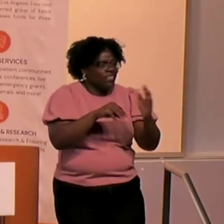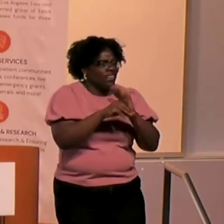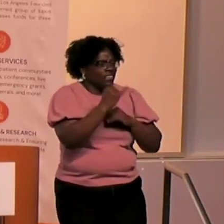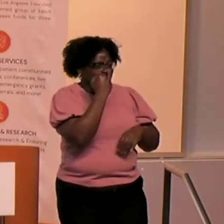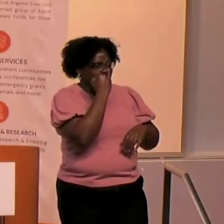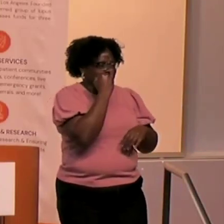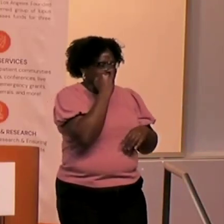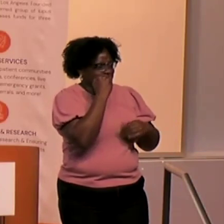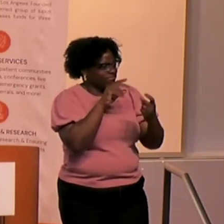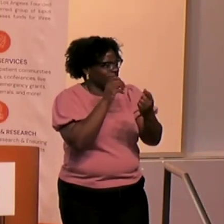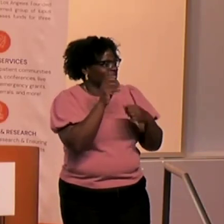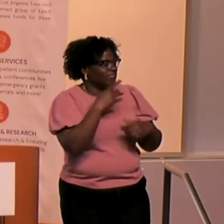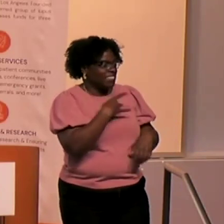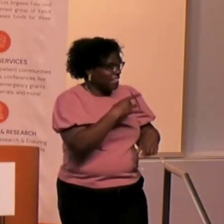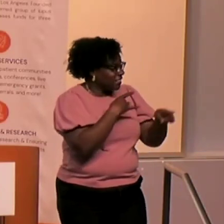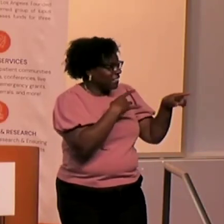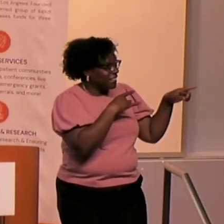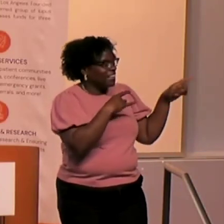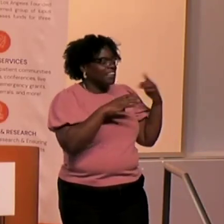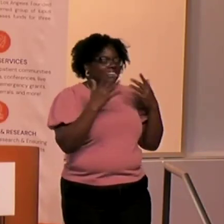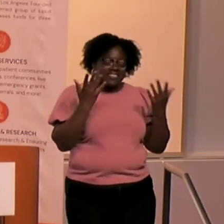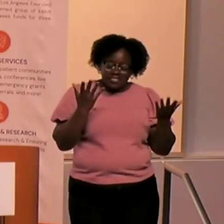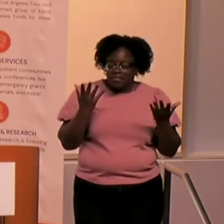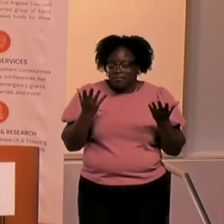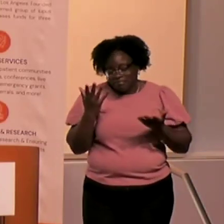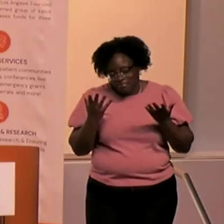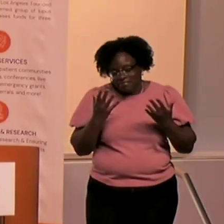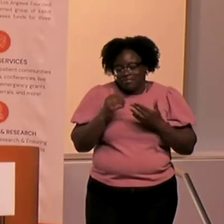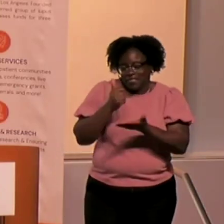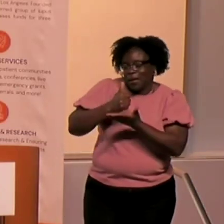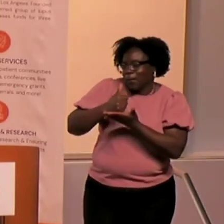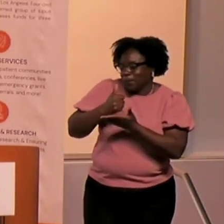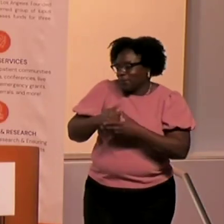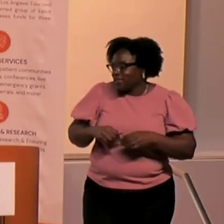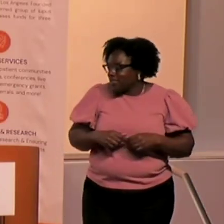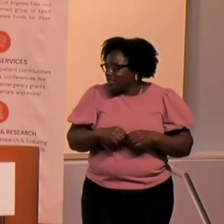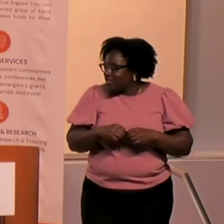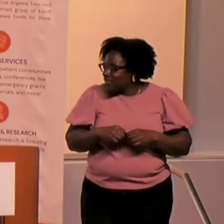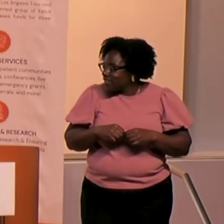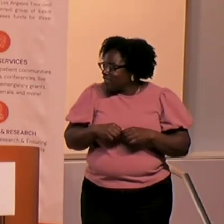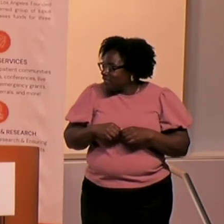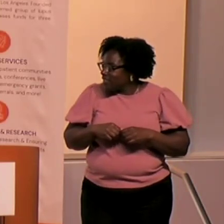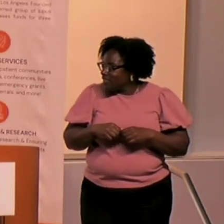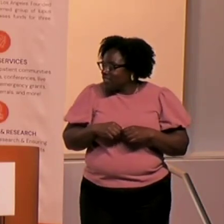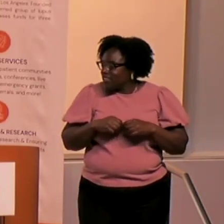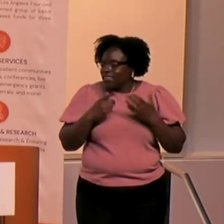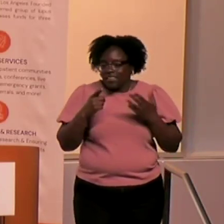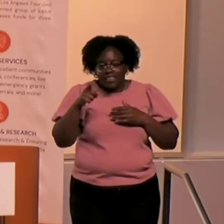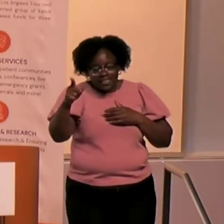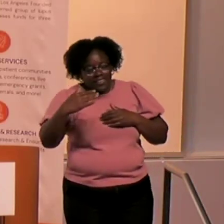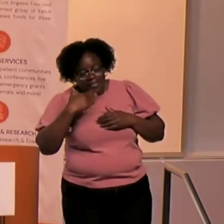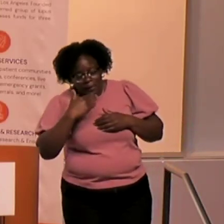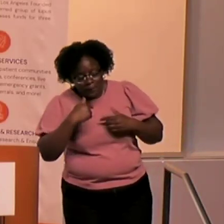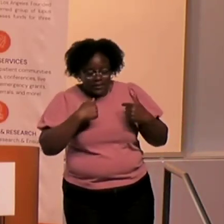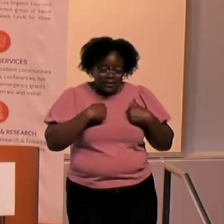okay, yeah. So yeah, that definitely helped. And although we both battle with different diseases,